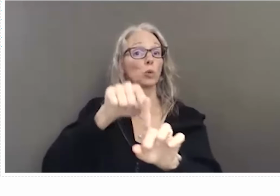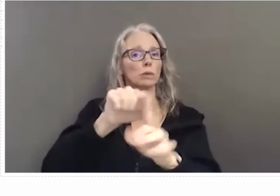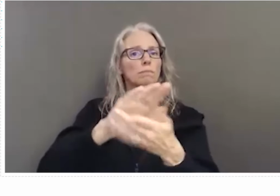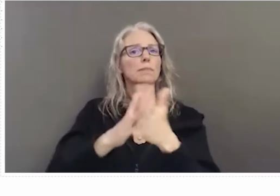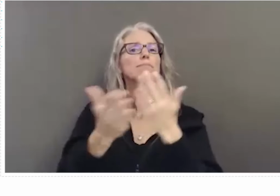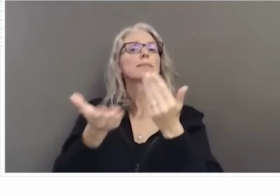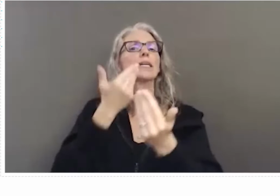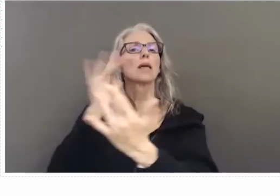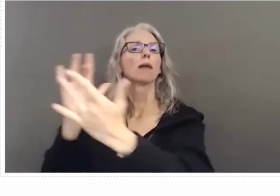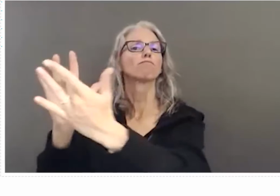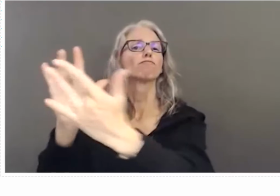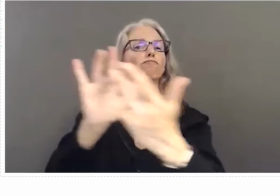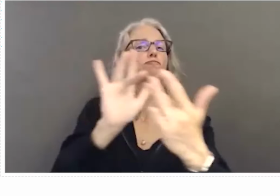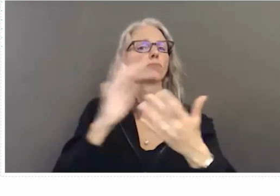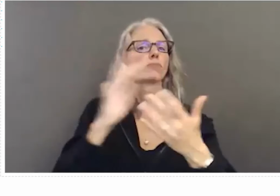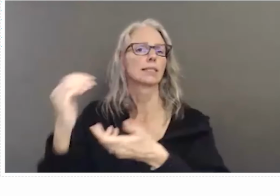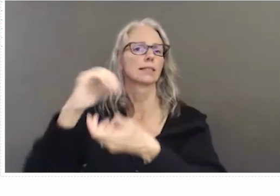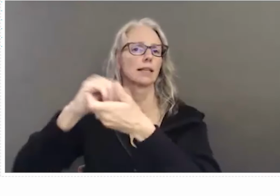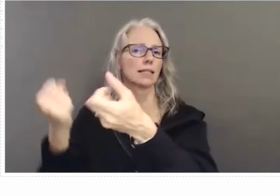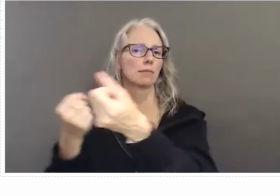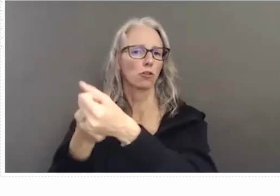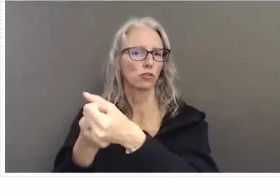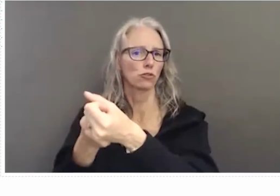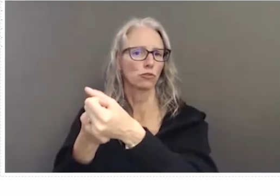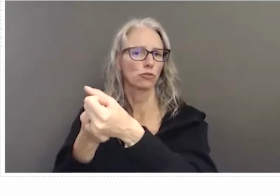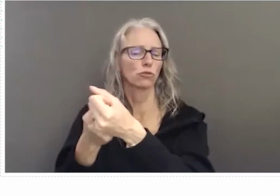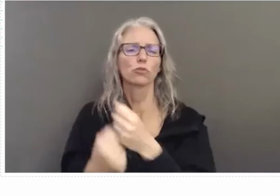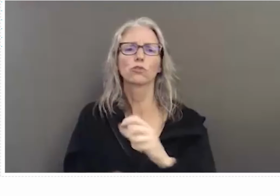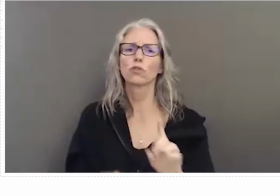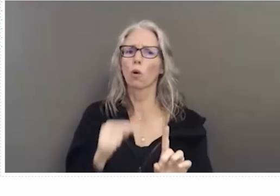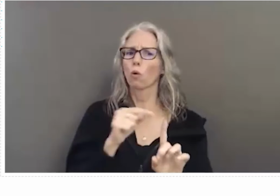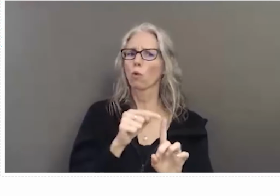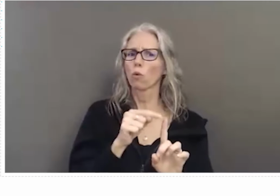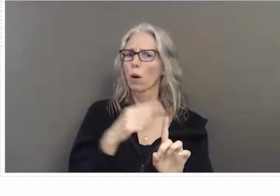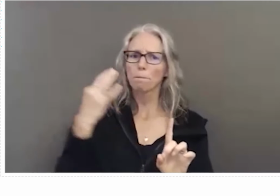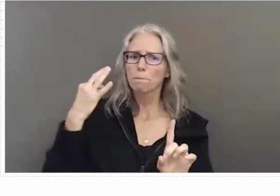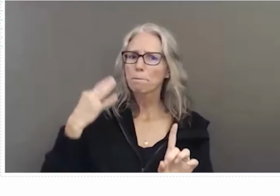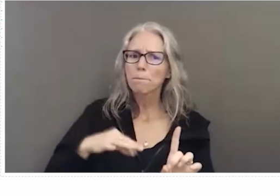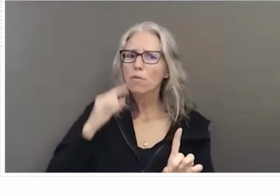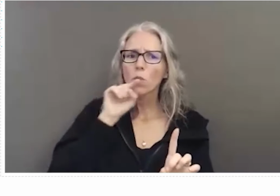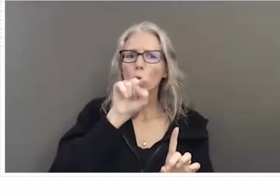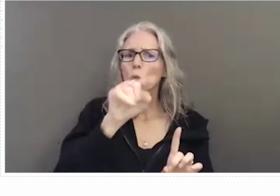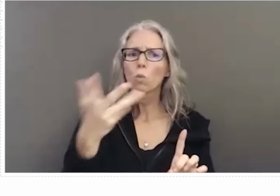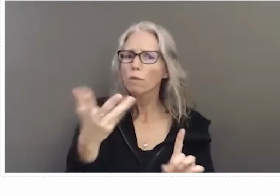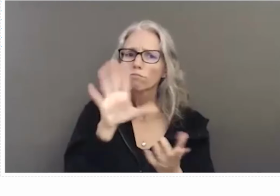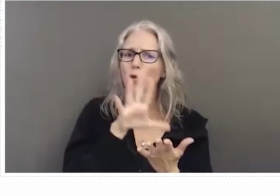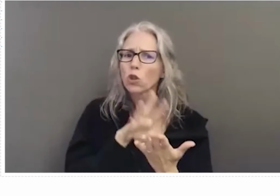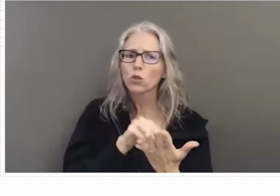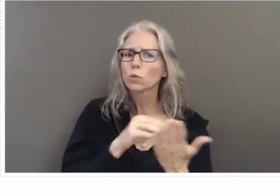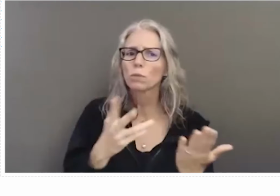and support your organization's ability to grow your sponsorship skills?